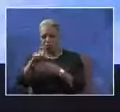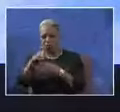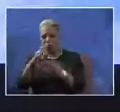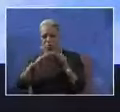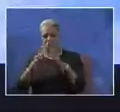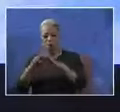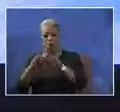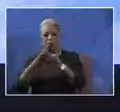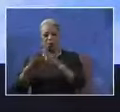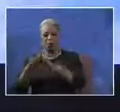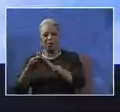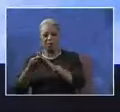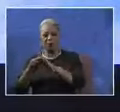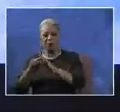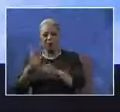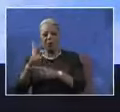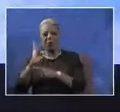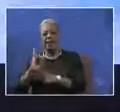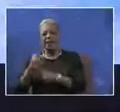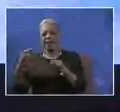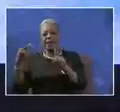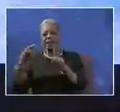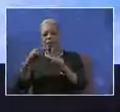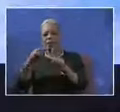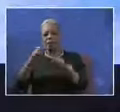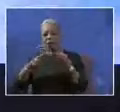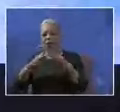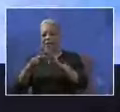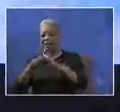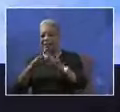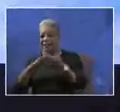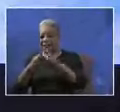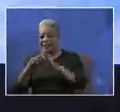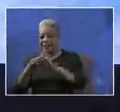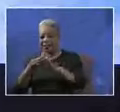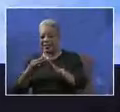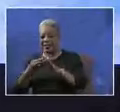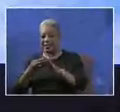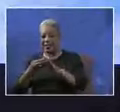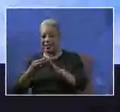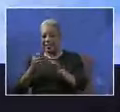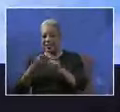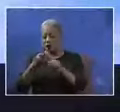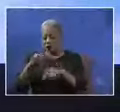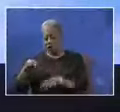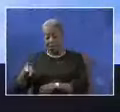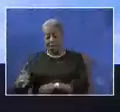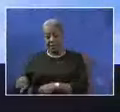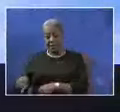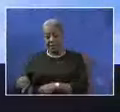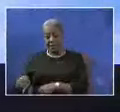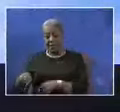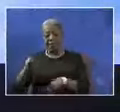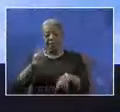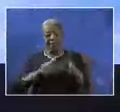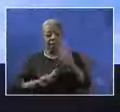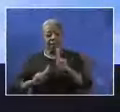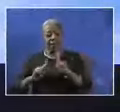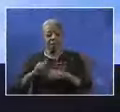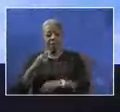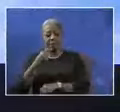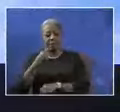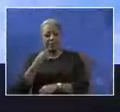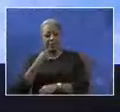And Jerusalem is the capital city. It is the city of David, and people are wondering, well, we're going to have to